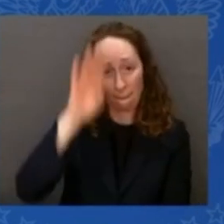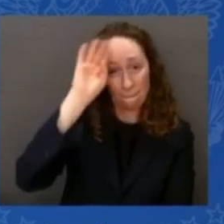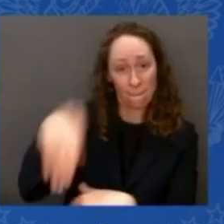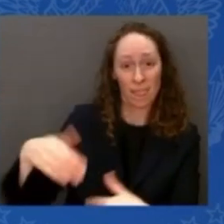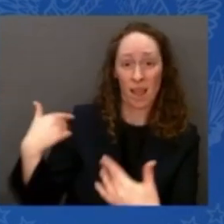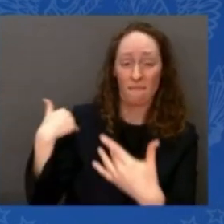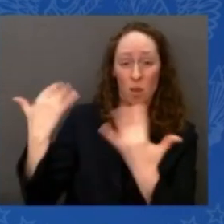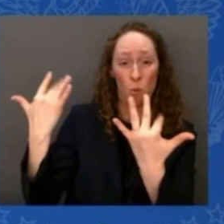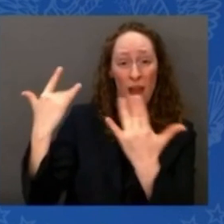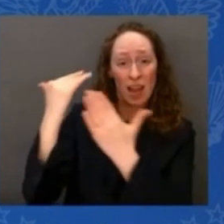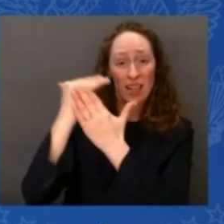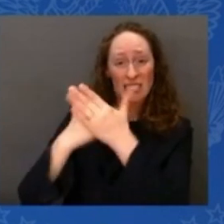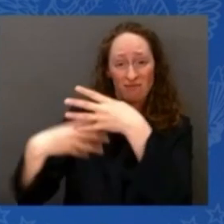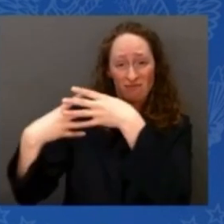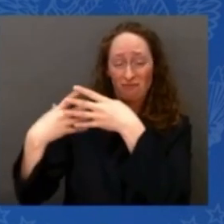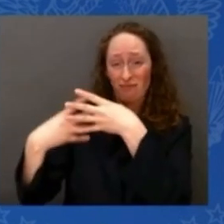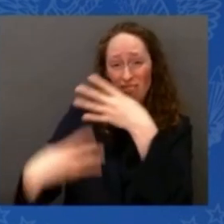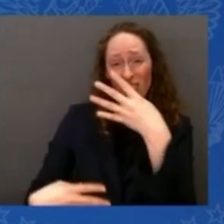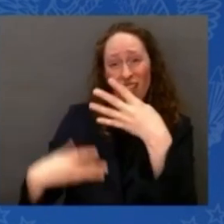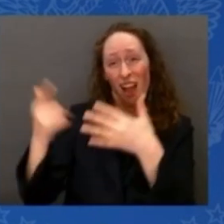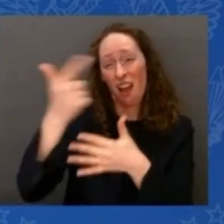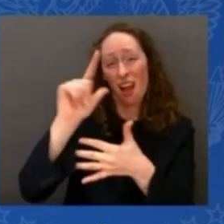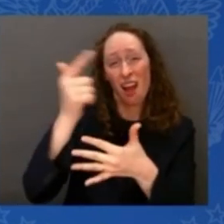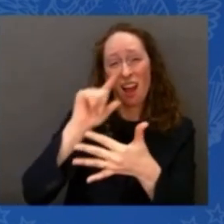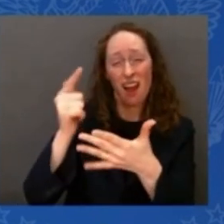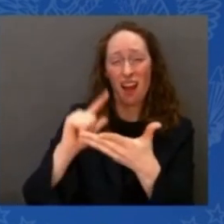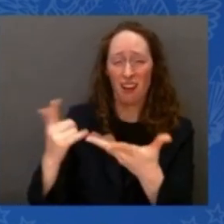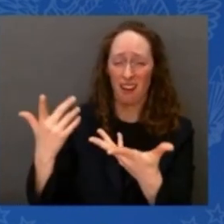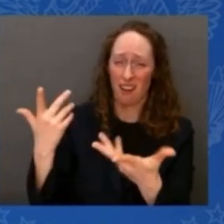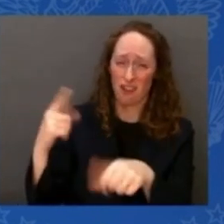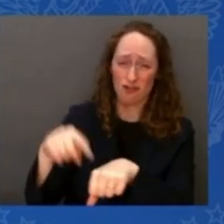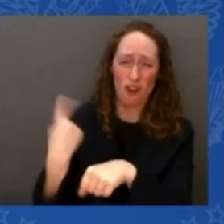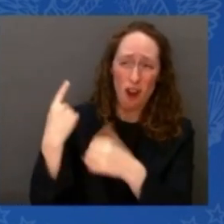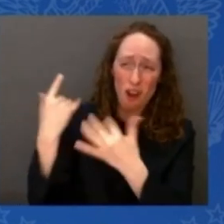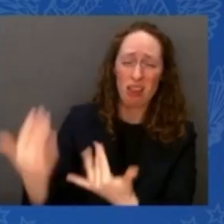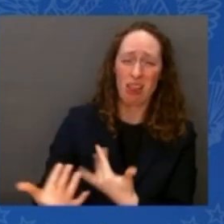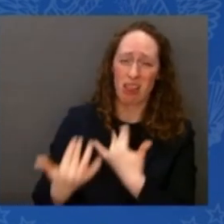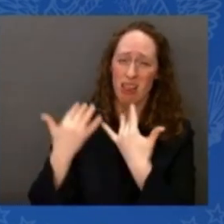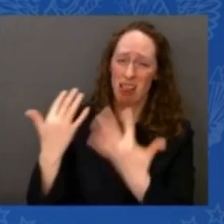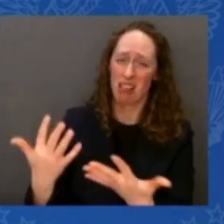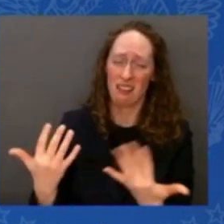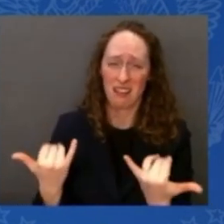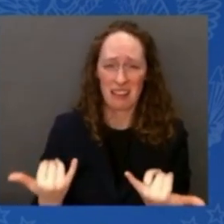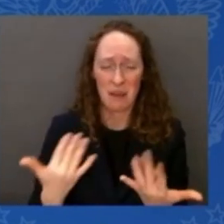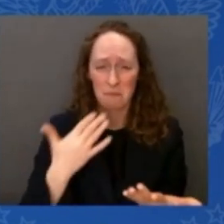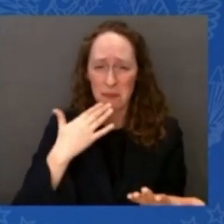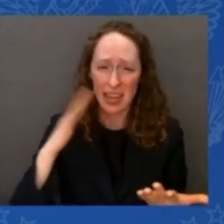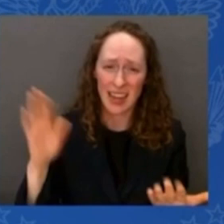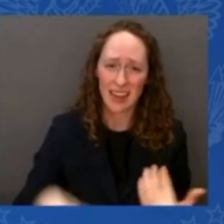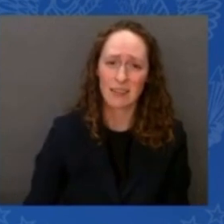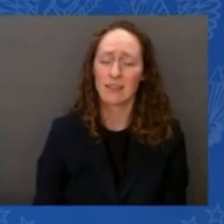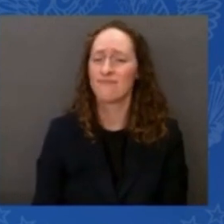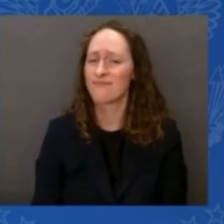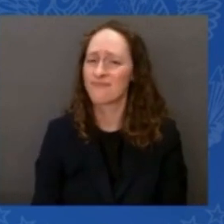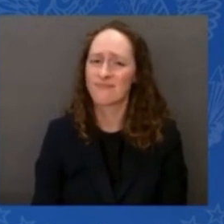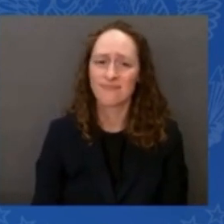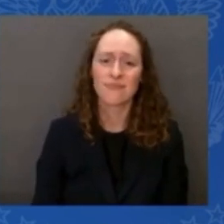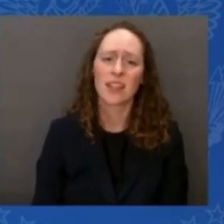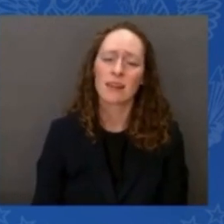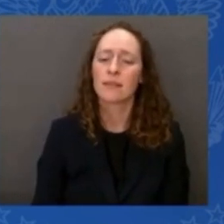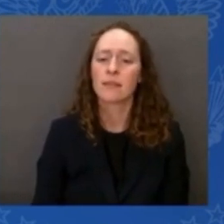2 years, last 5 years, 20%, would likely rise again, and states with no waiting lists would likely have them